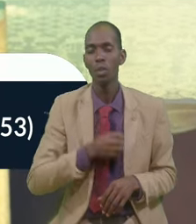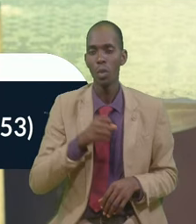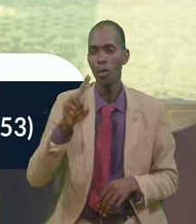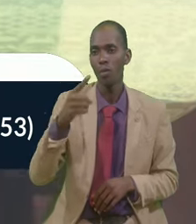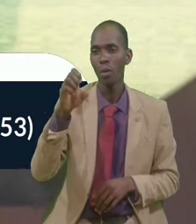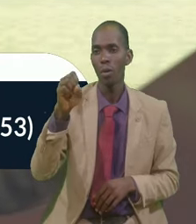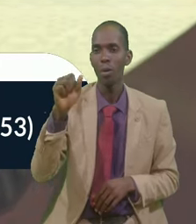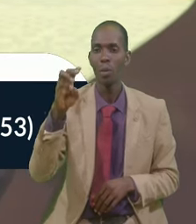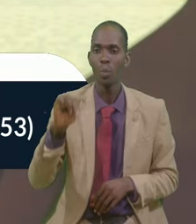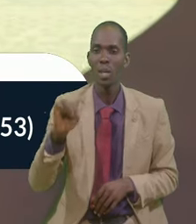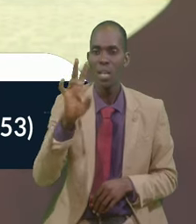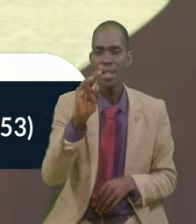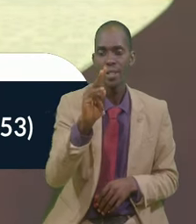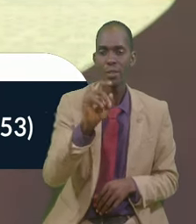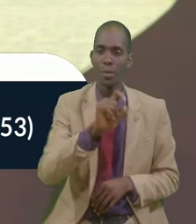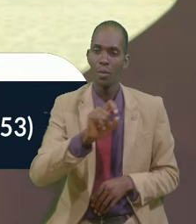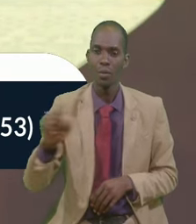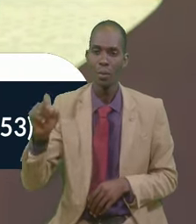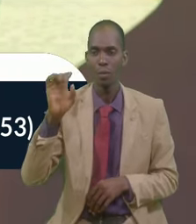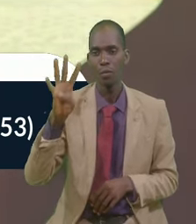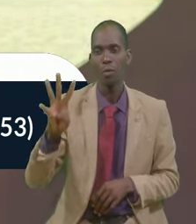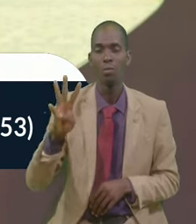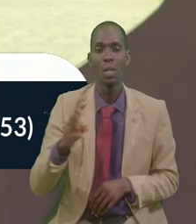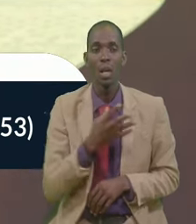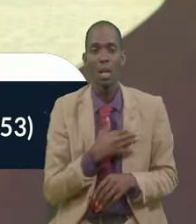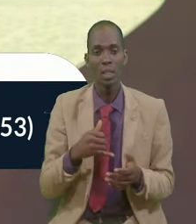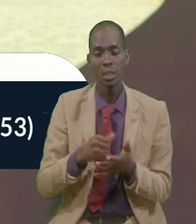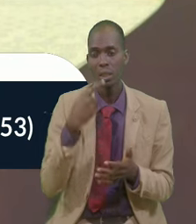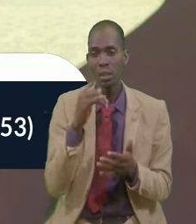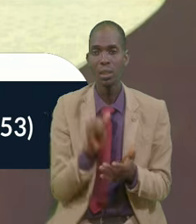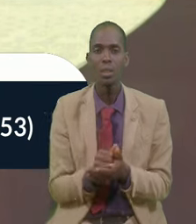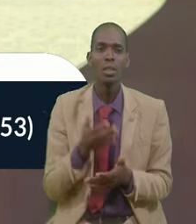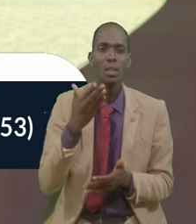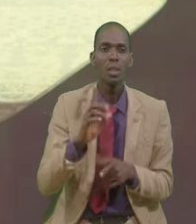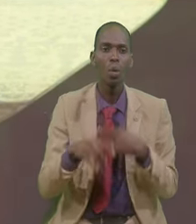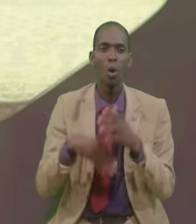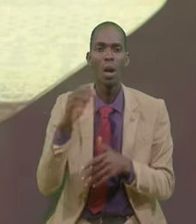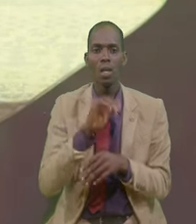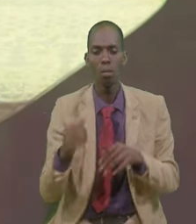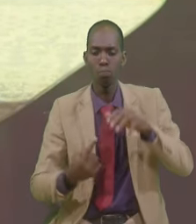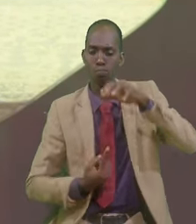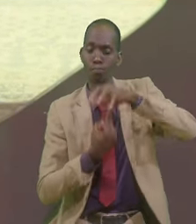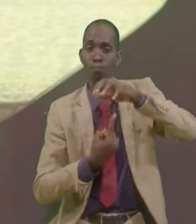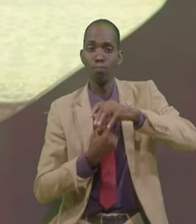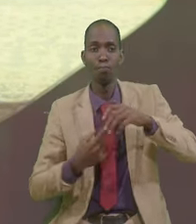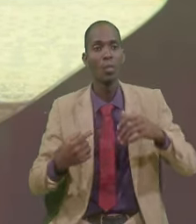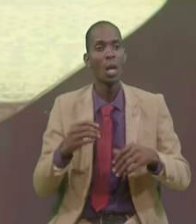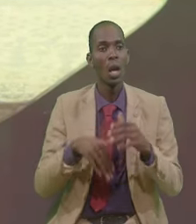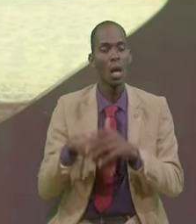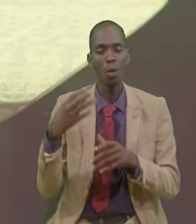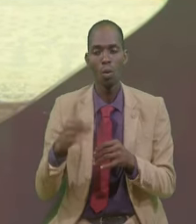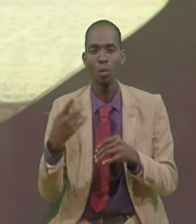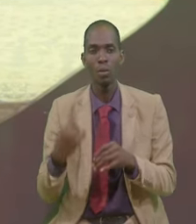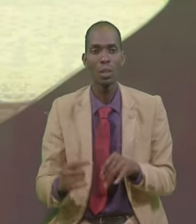chapter 17. I'm reading here from verse 4. And it says, and there went out a champion out of the camp of